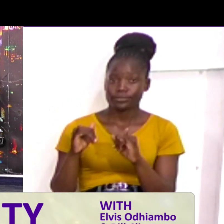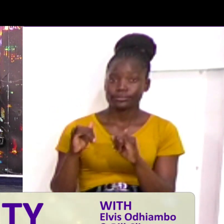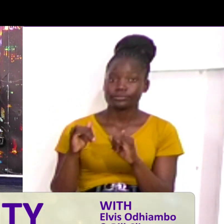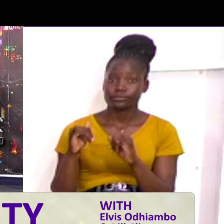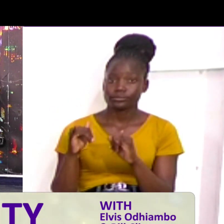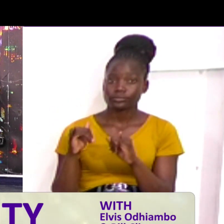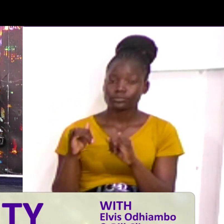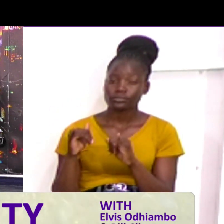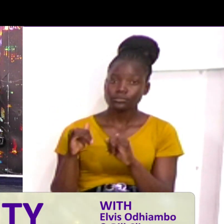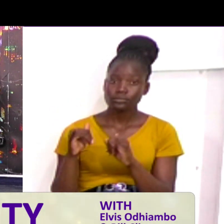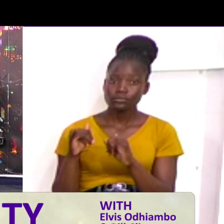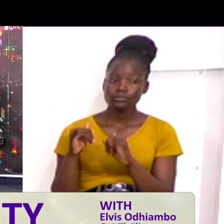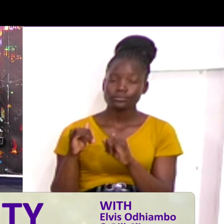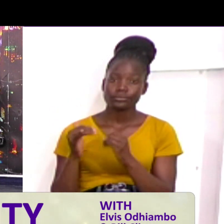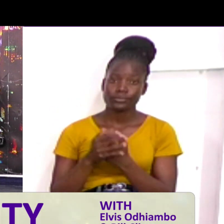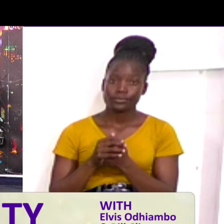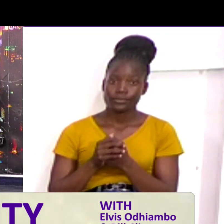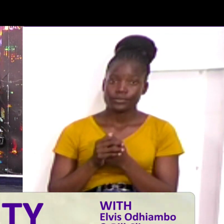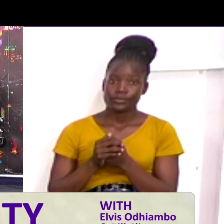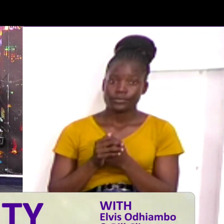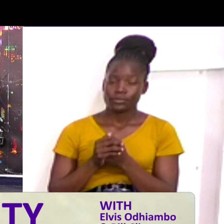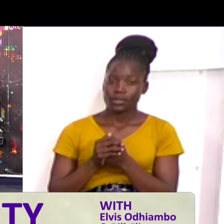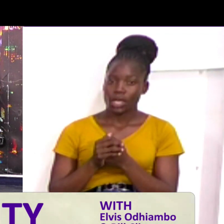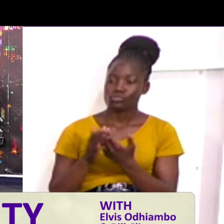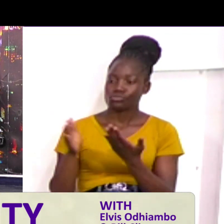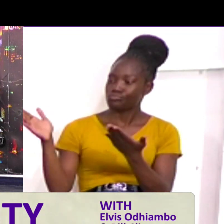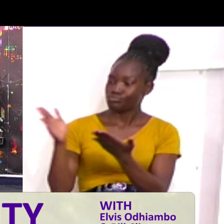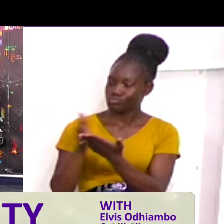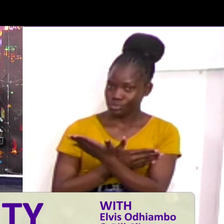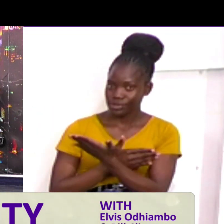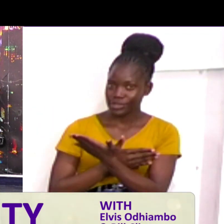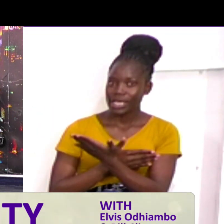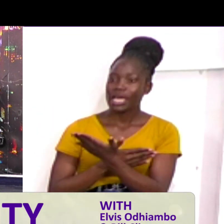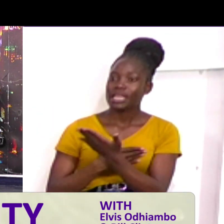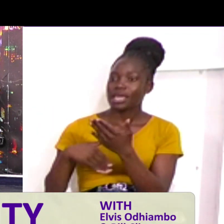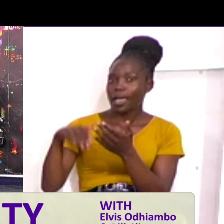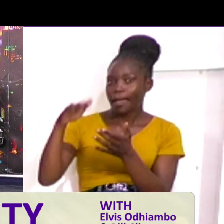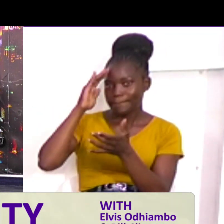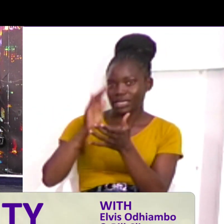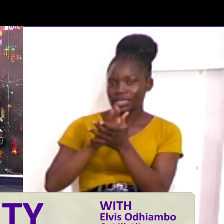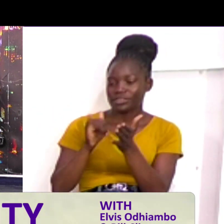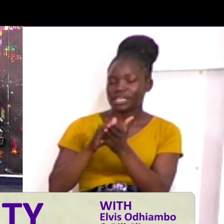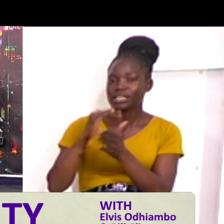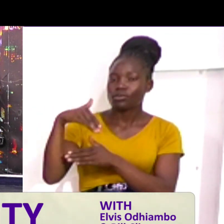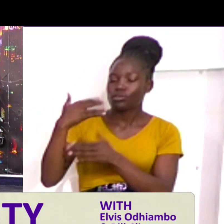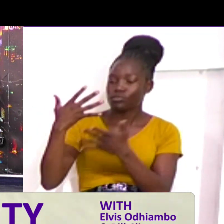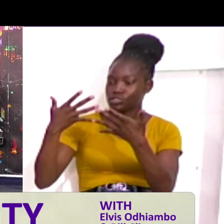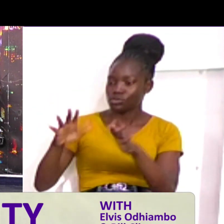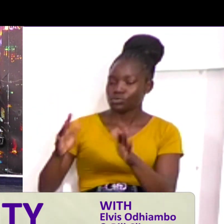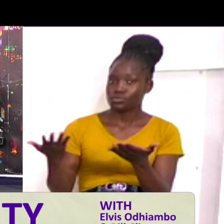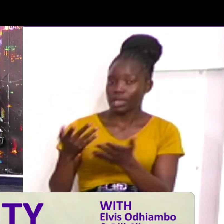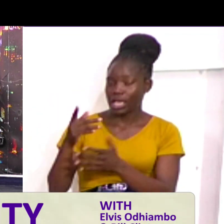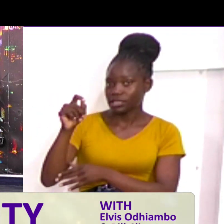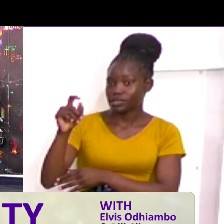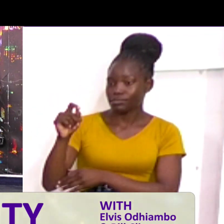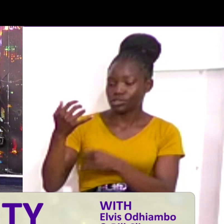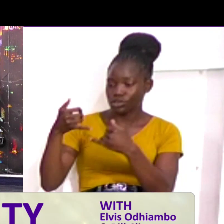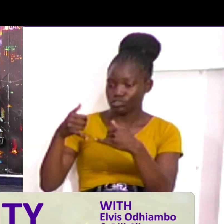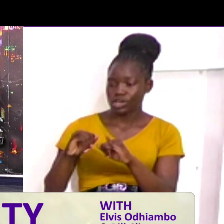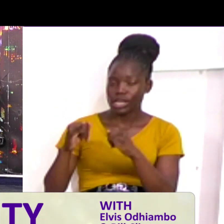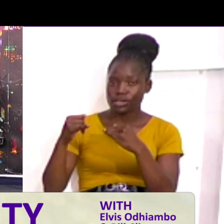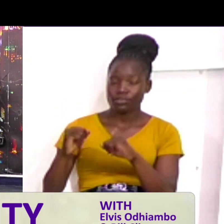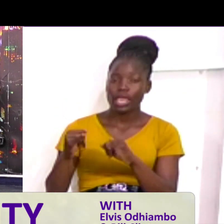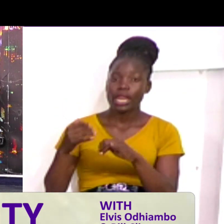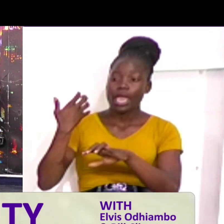least put away the belief that they always lose at the Tottenham Stadium. So they tried at least